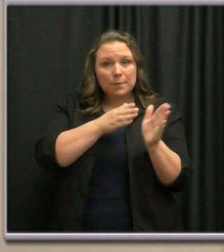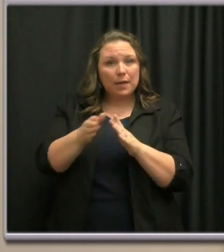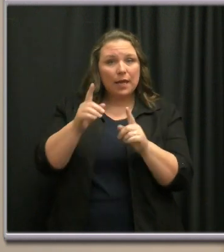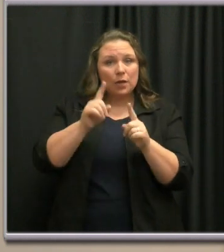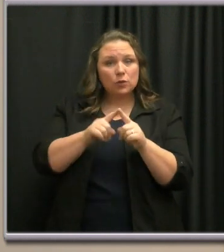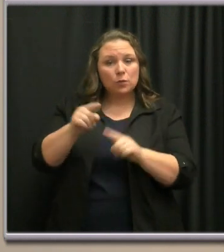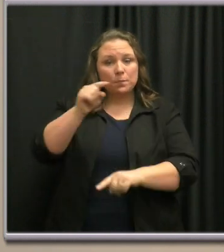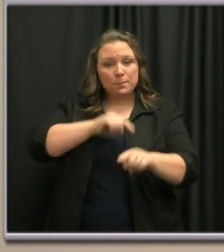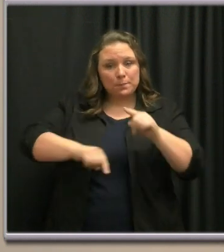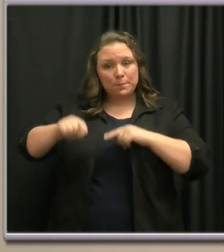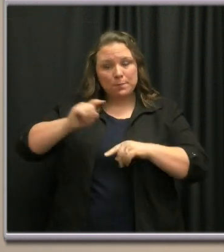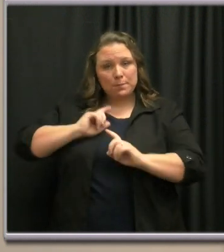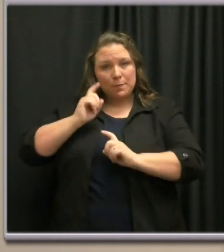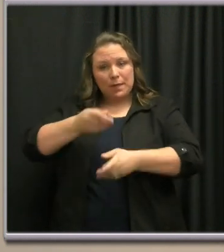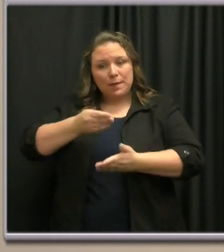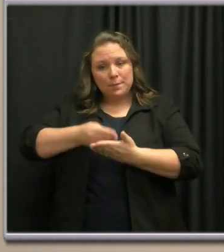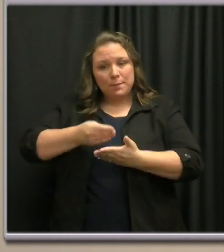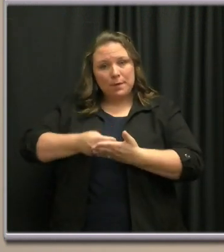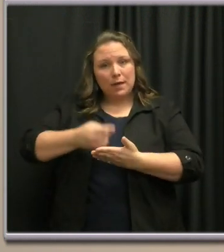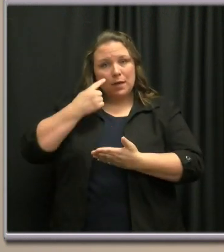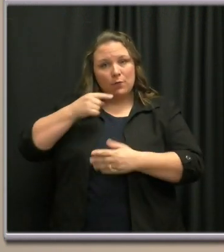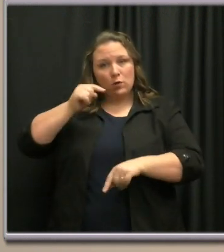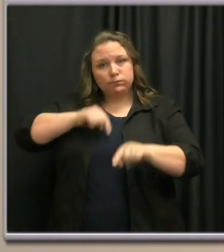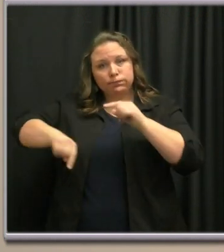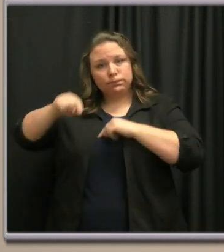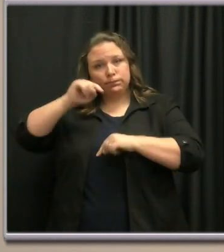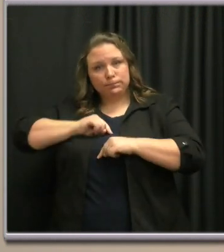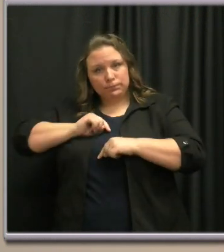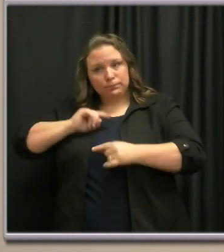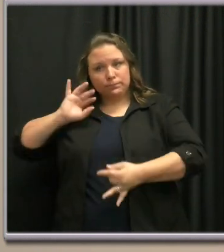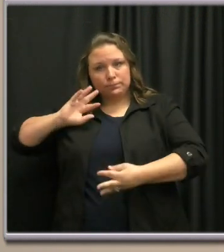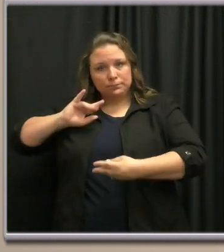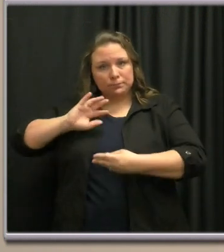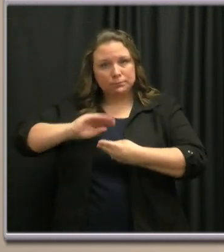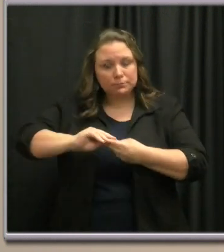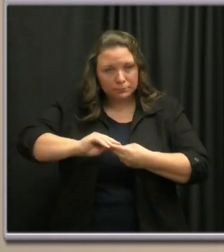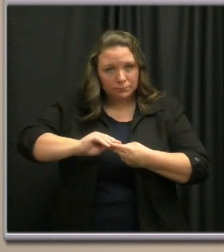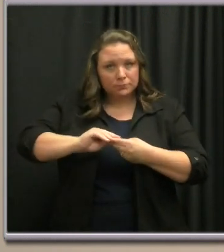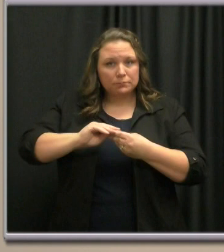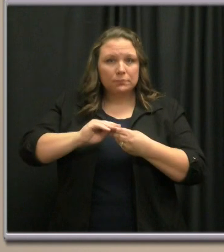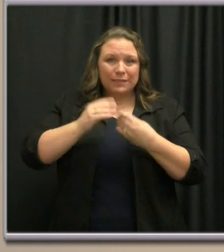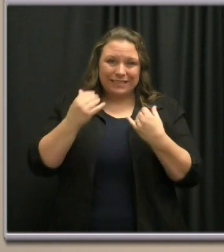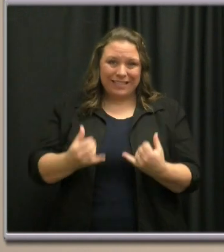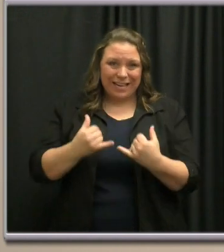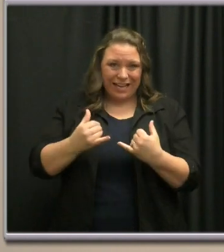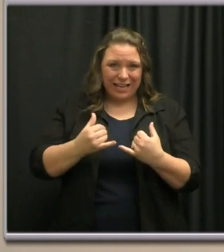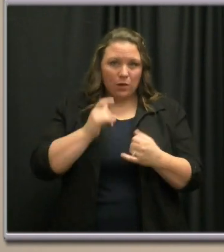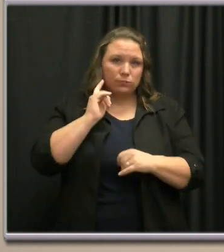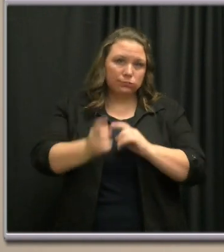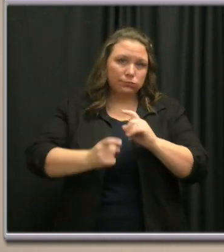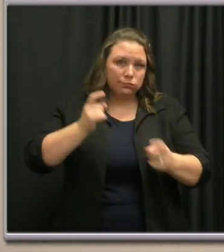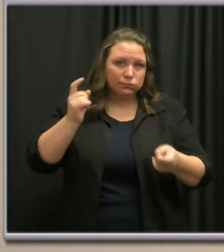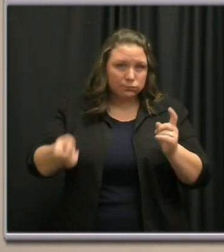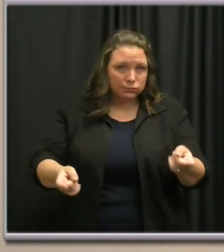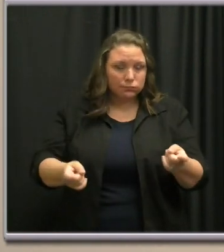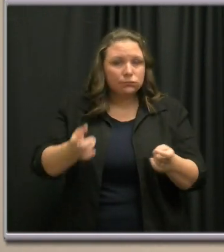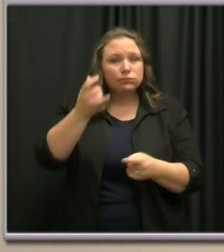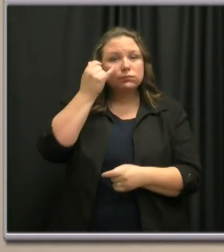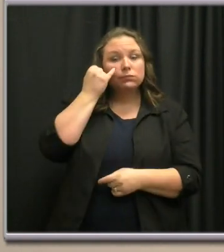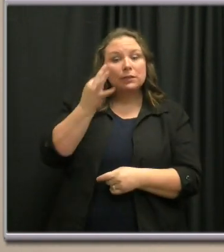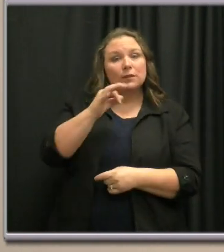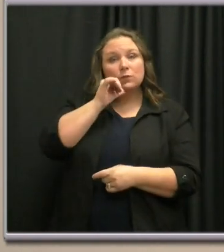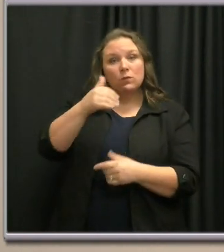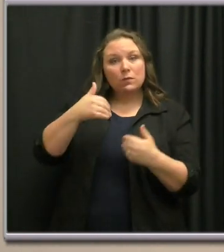providing funds for people who applied from the date of their application. If they don't